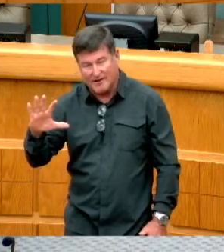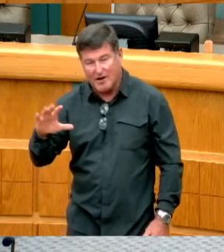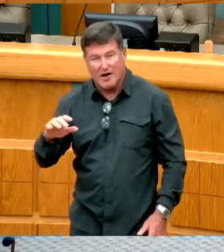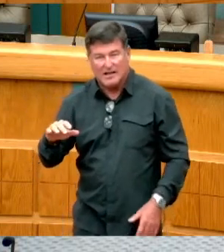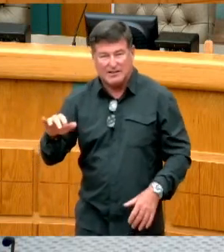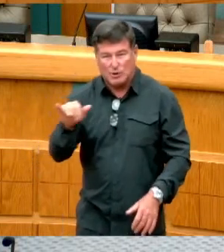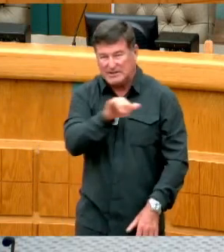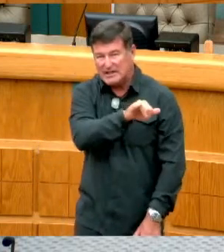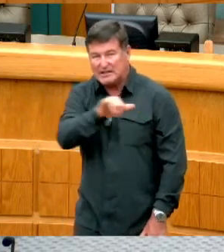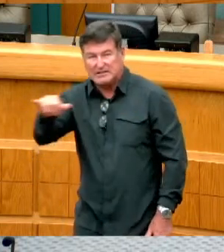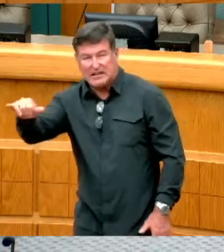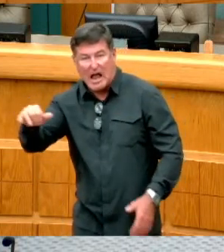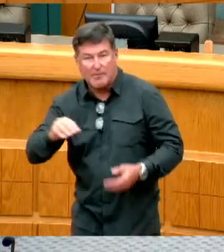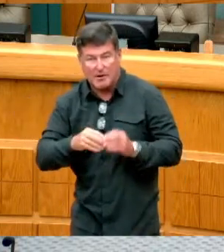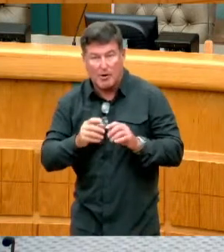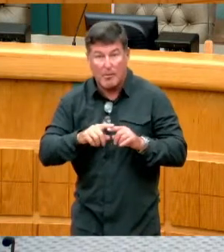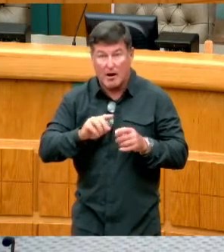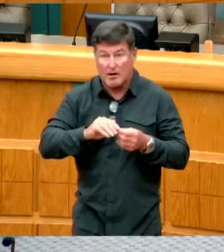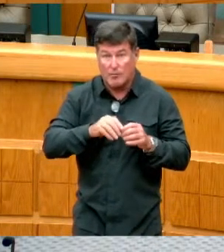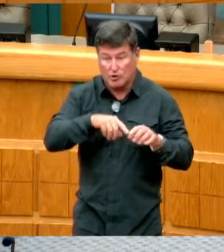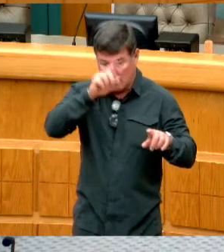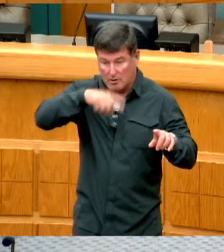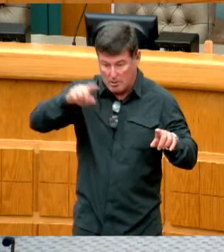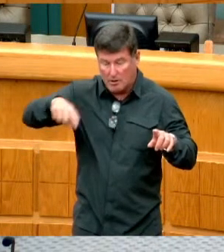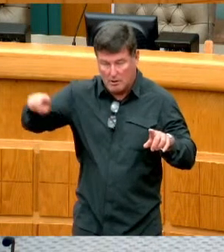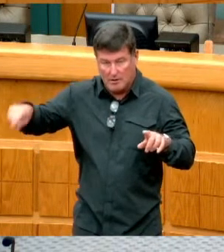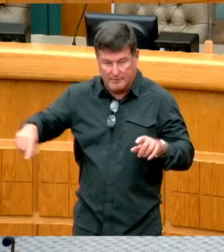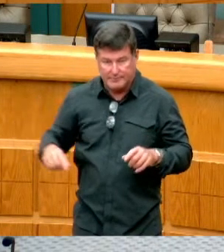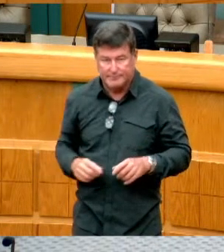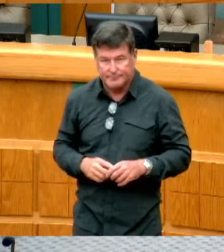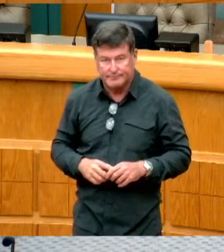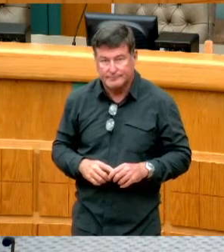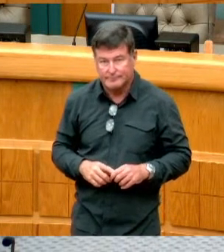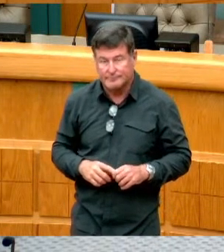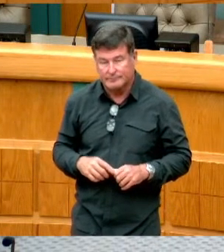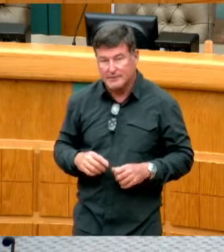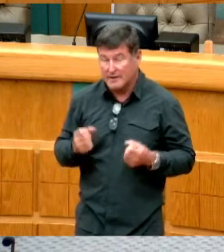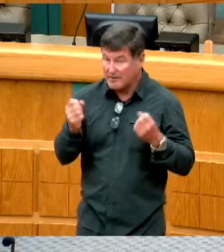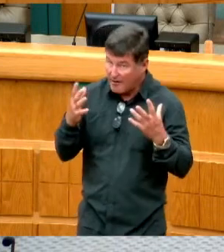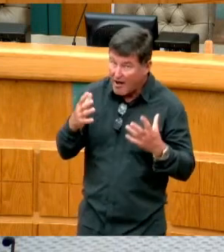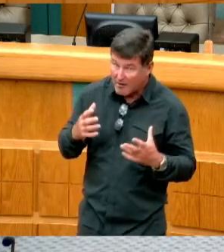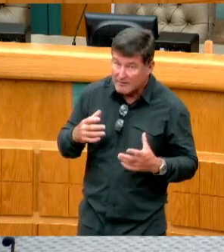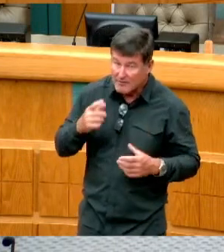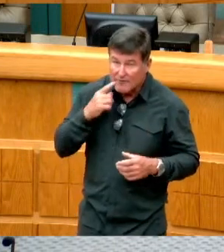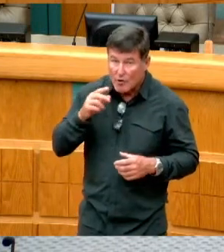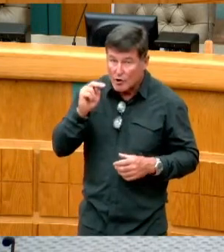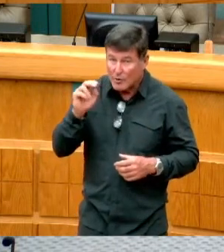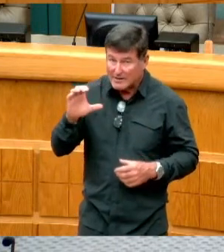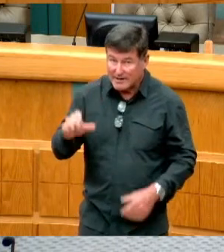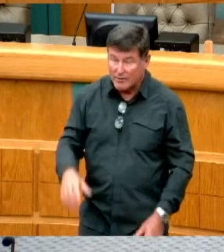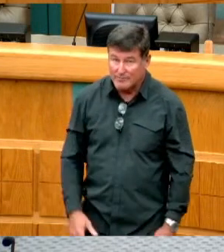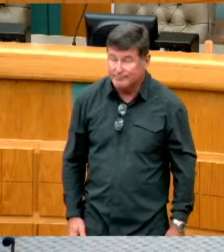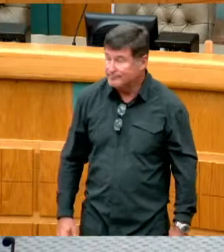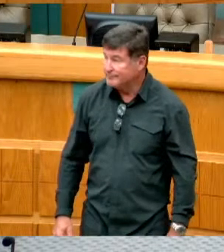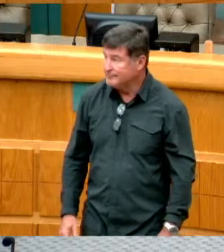of cases, which is a lot of cases per day and per week for Nueces County. Next slide,